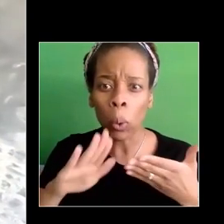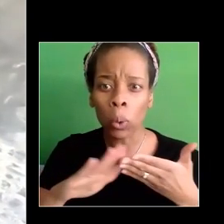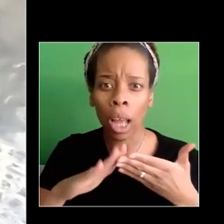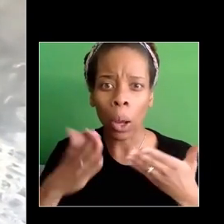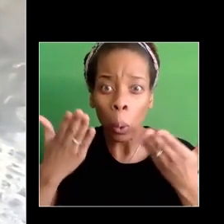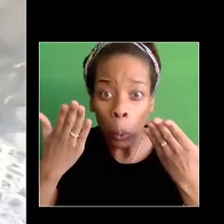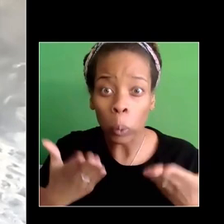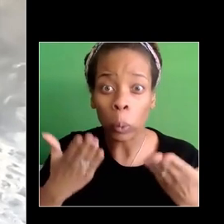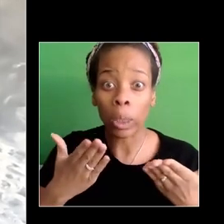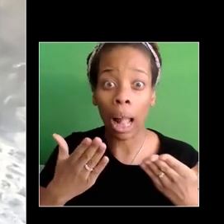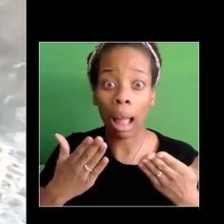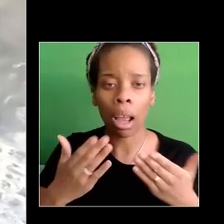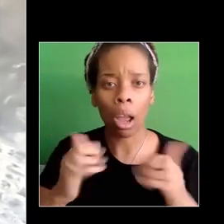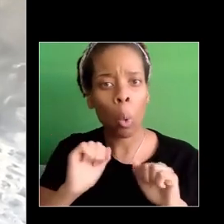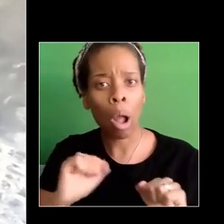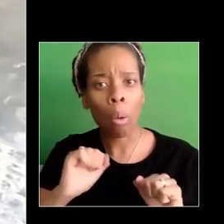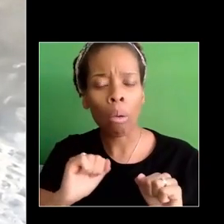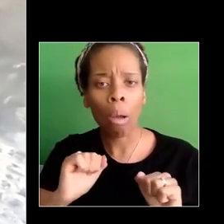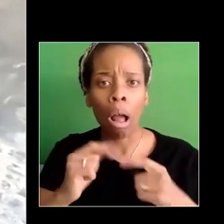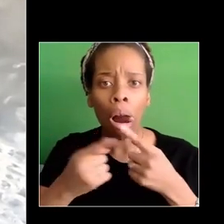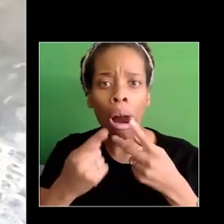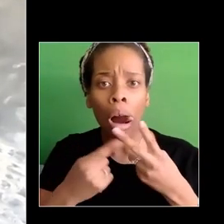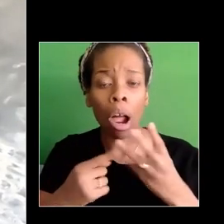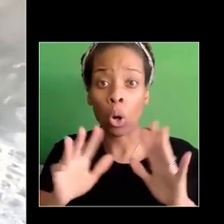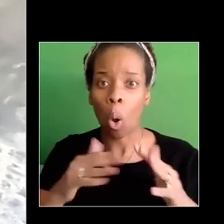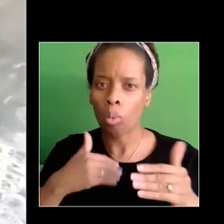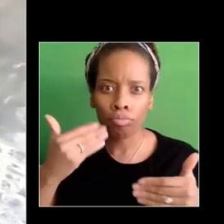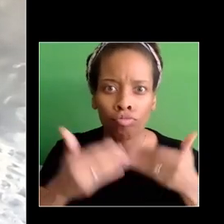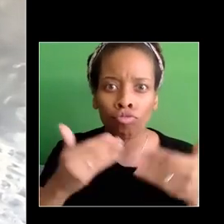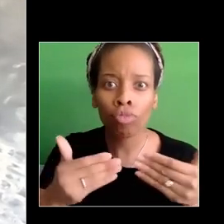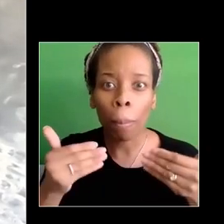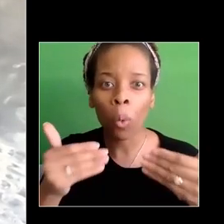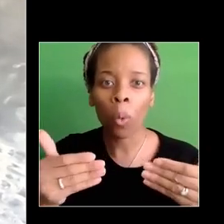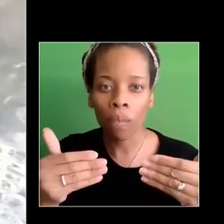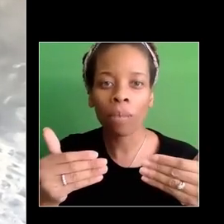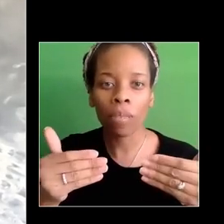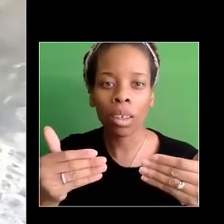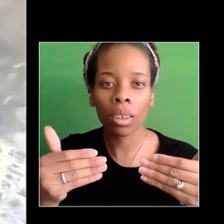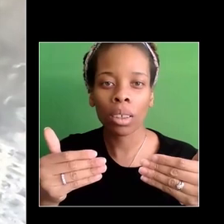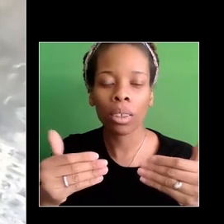tomorrow, I had to be a little bit cautious of